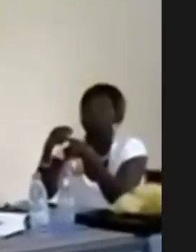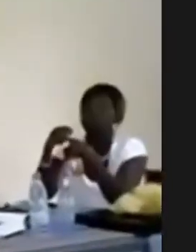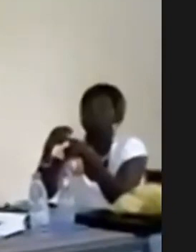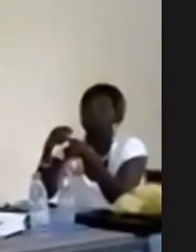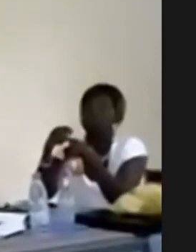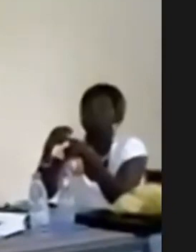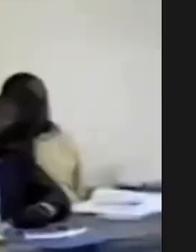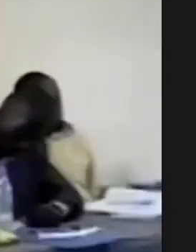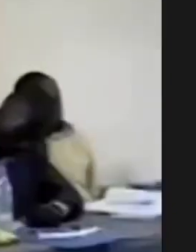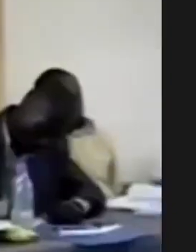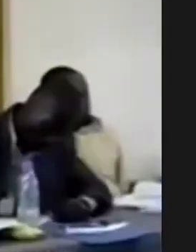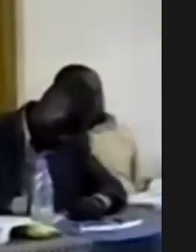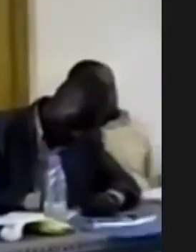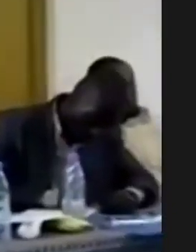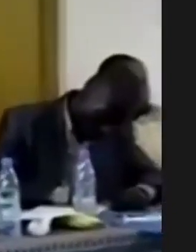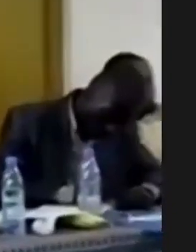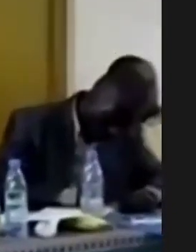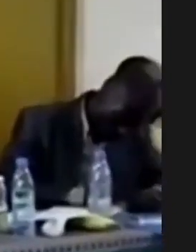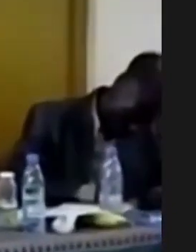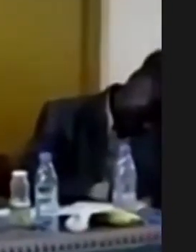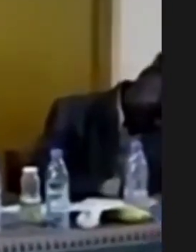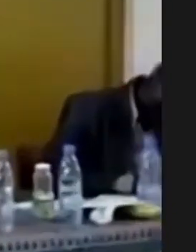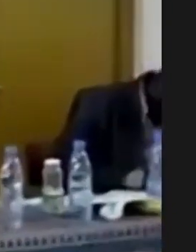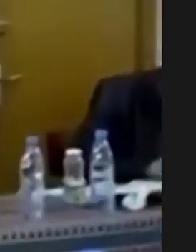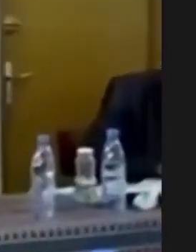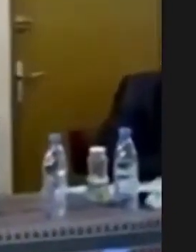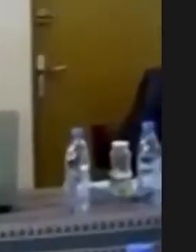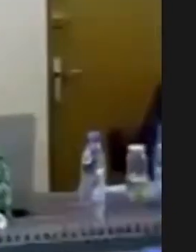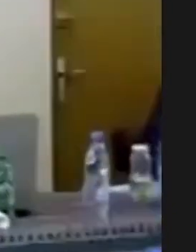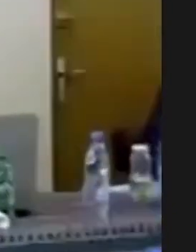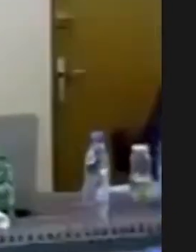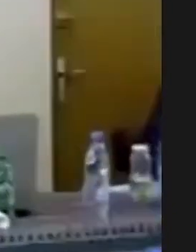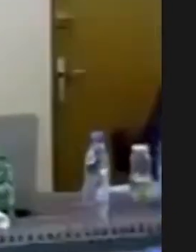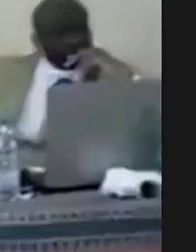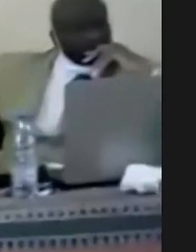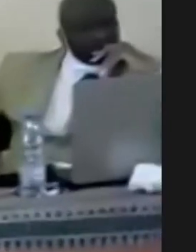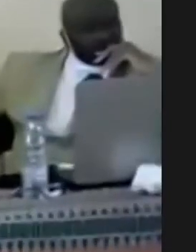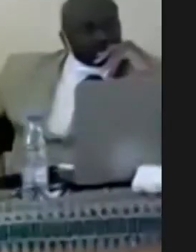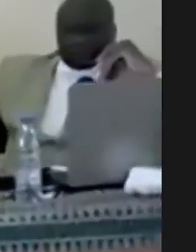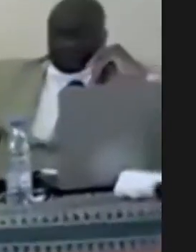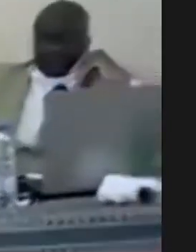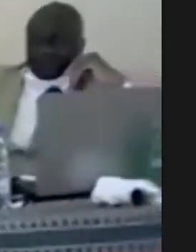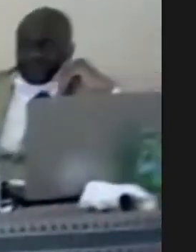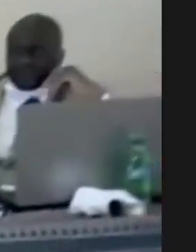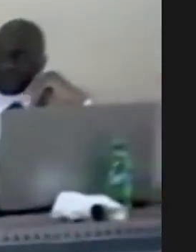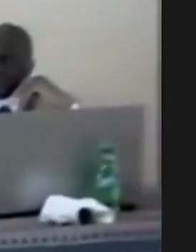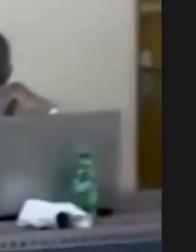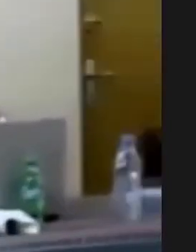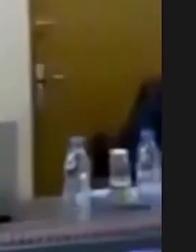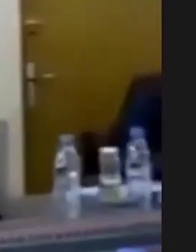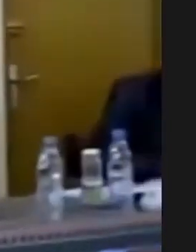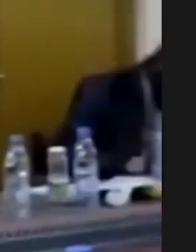development, such that when we understand, like you said, we cannot put it in the layman's language, because you cannot